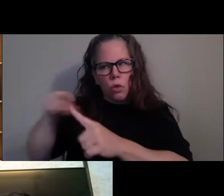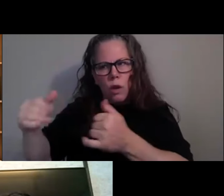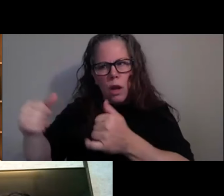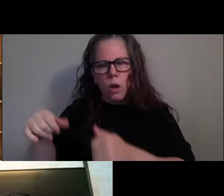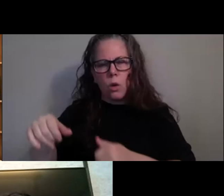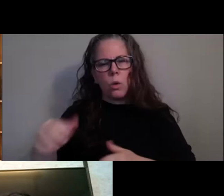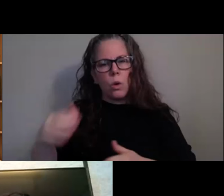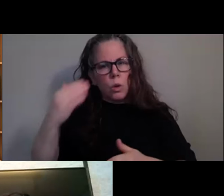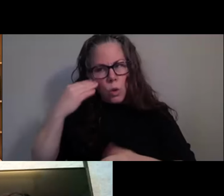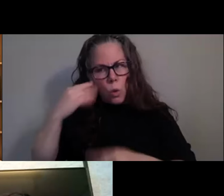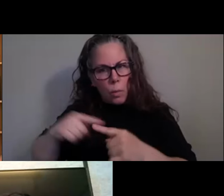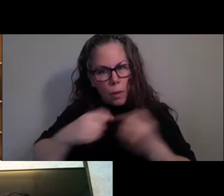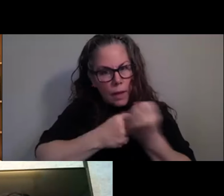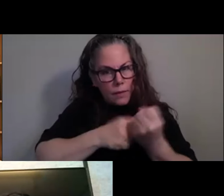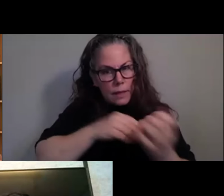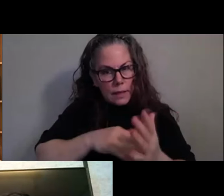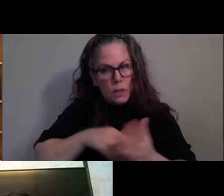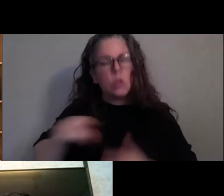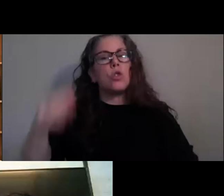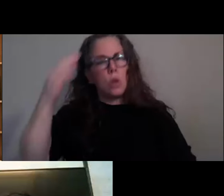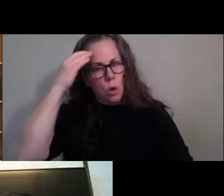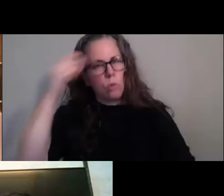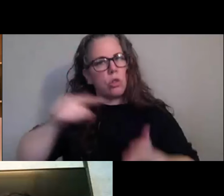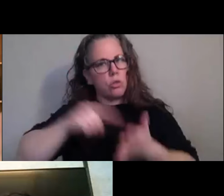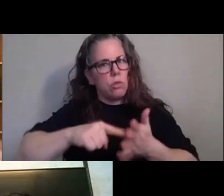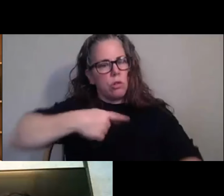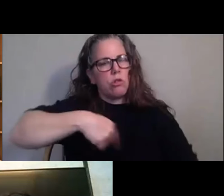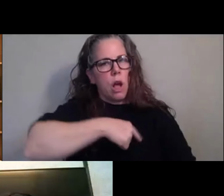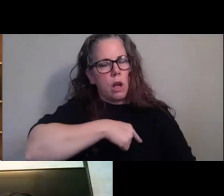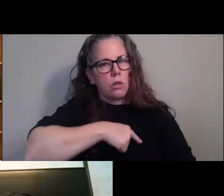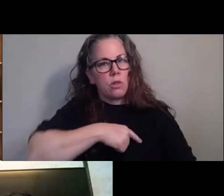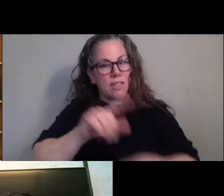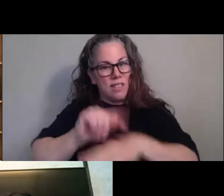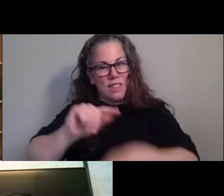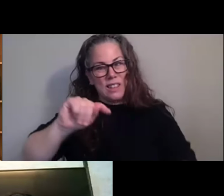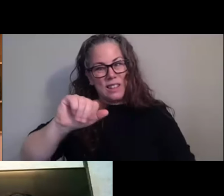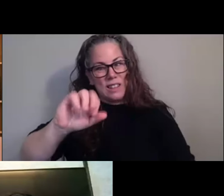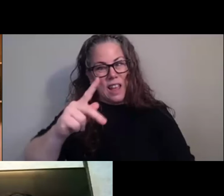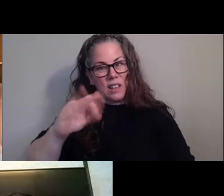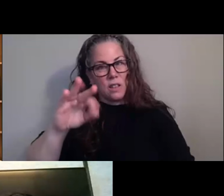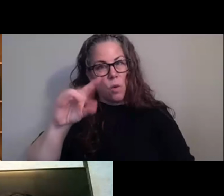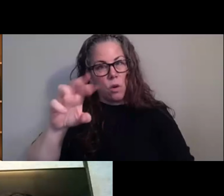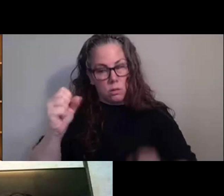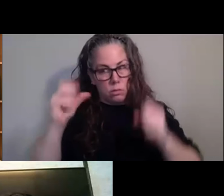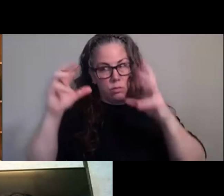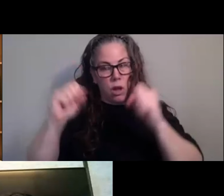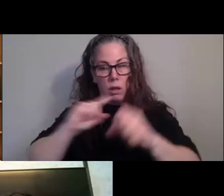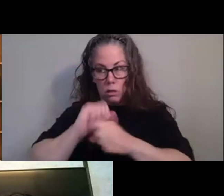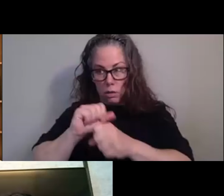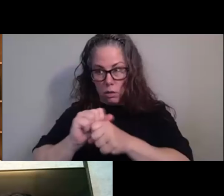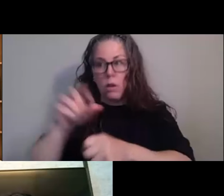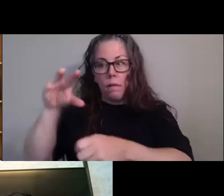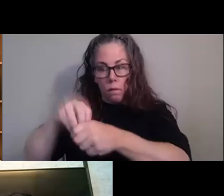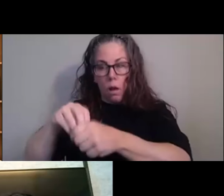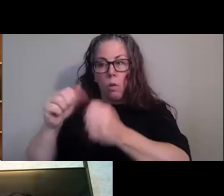about your advocacy center? She'll blow you away. I mean, she really will just have all of this wonderful information coming at you. And you